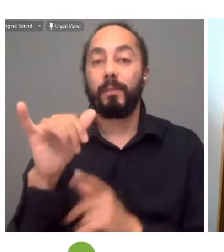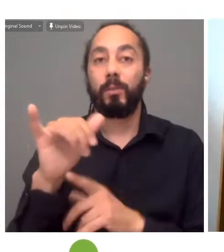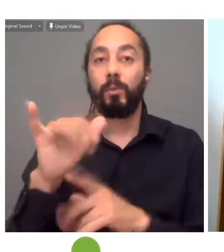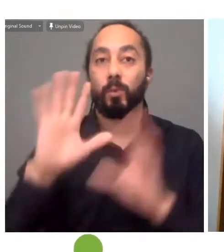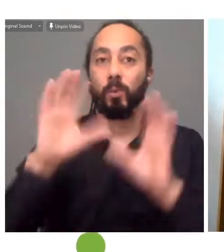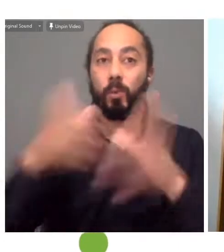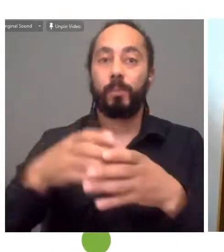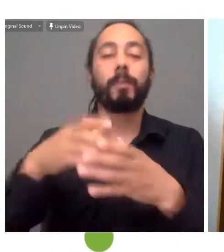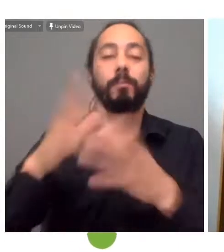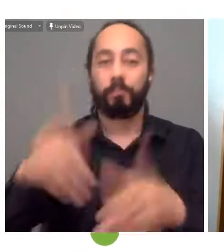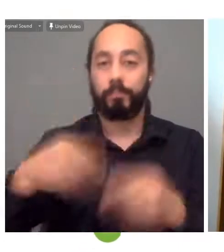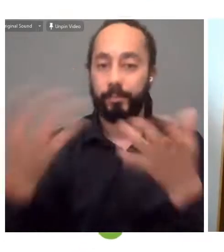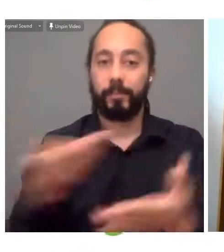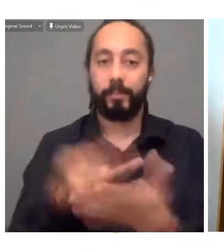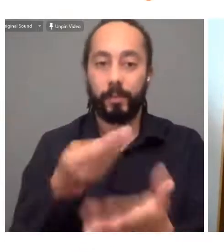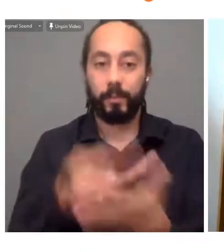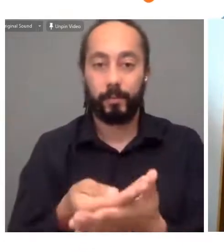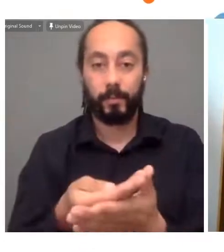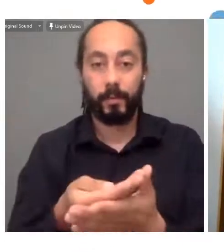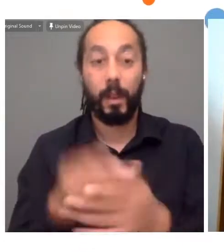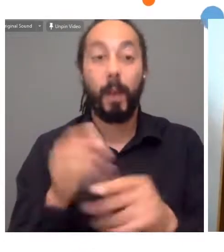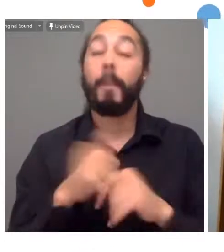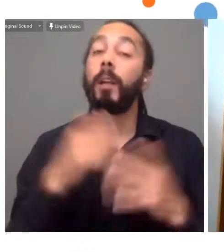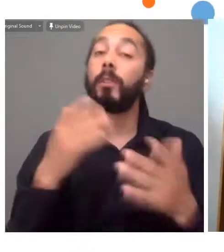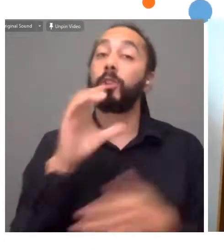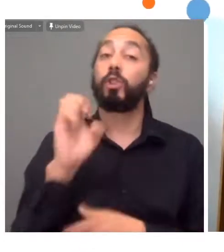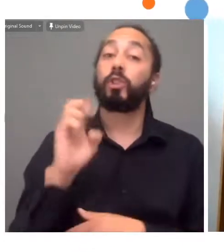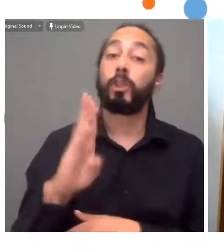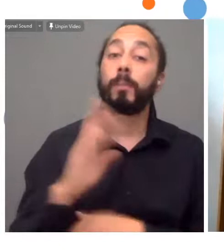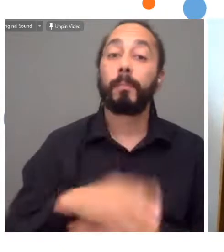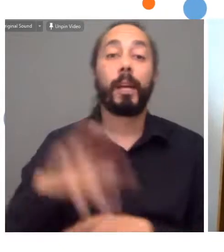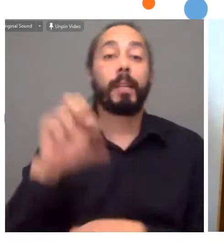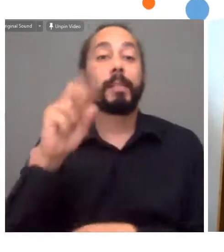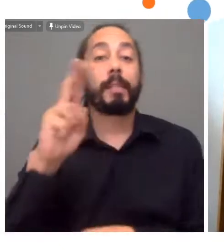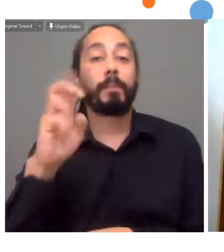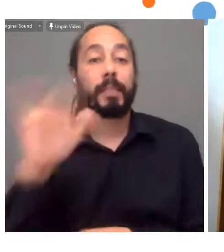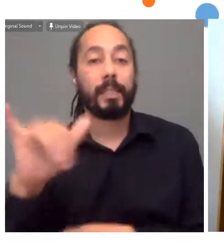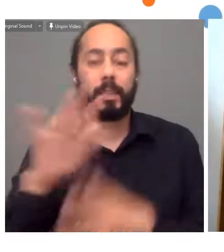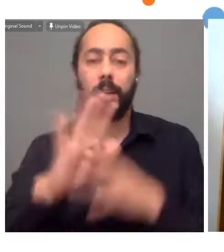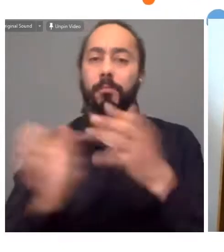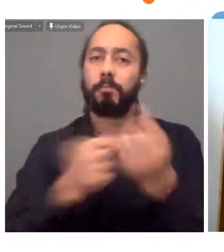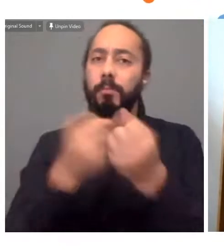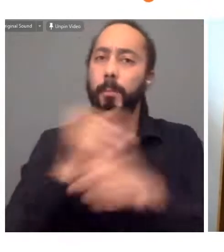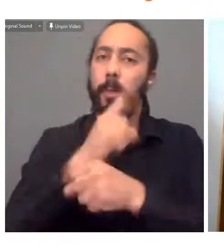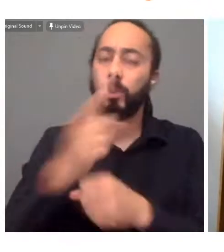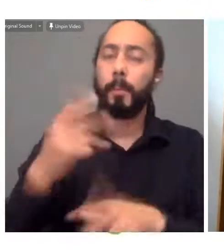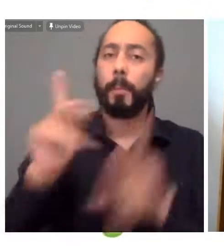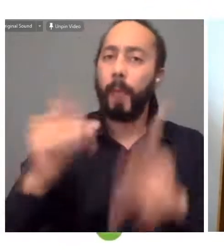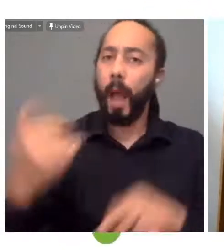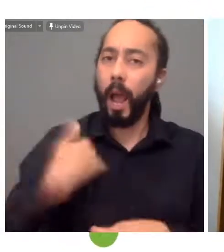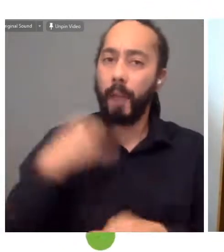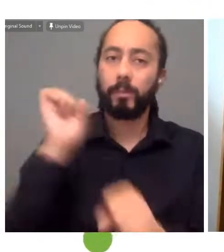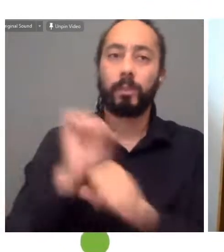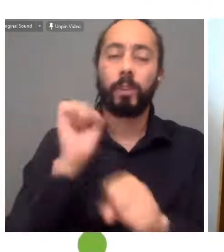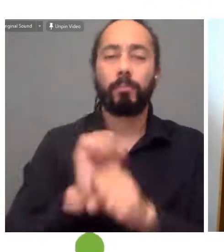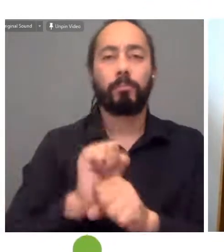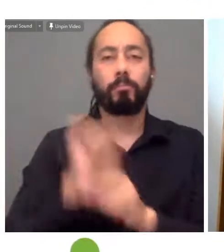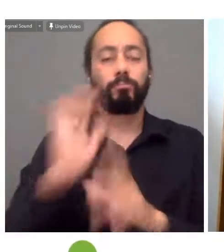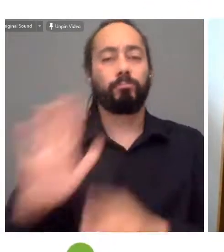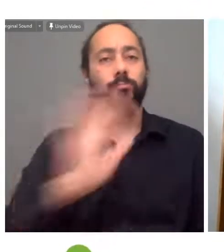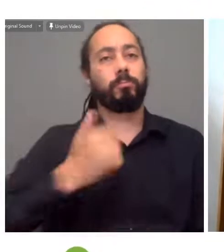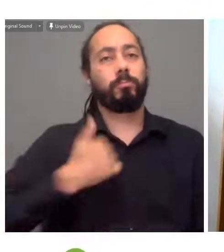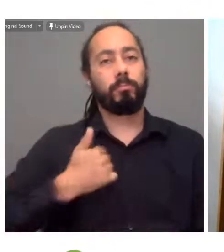is helping to maintain jobs and protect the many organizations across our country that are the beating heart of their